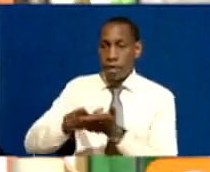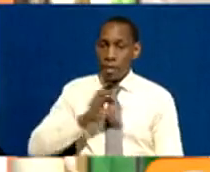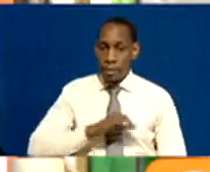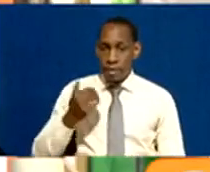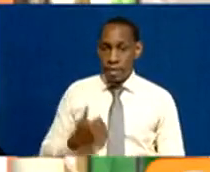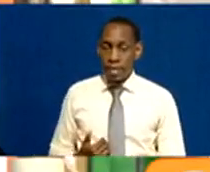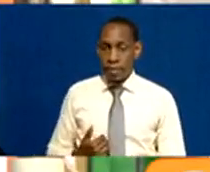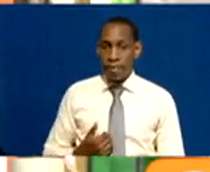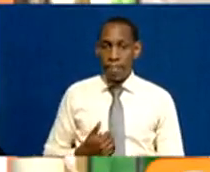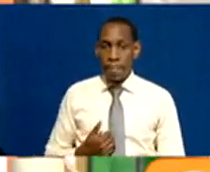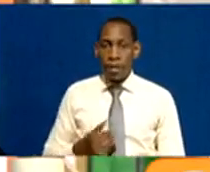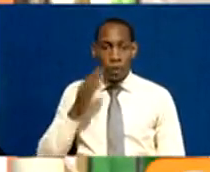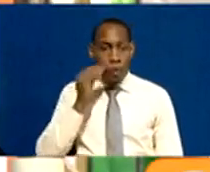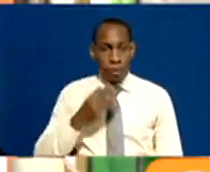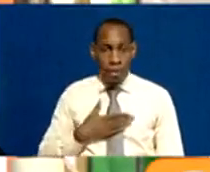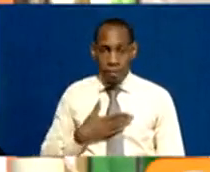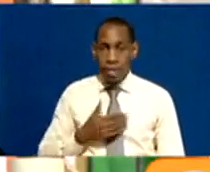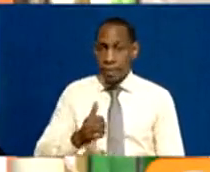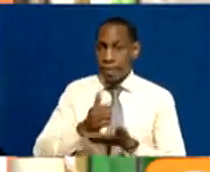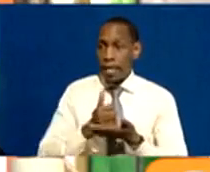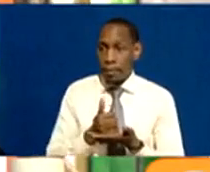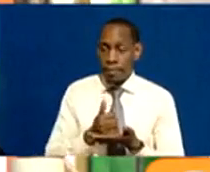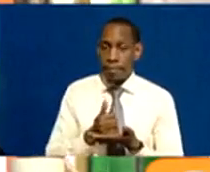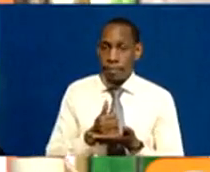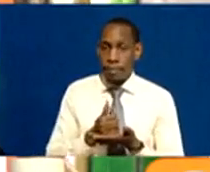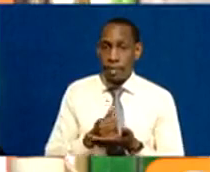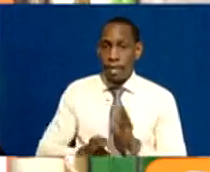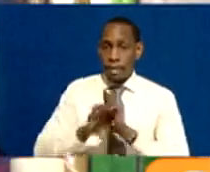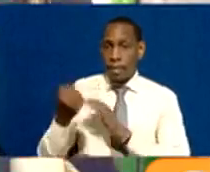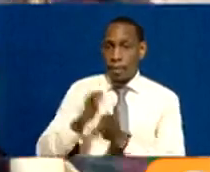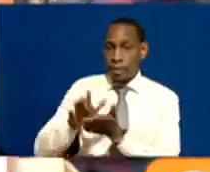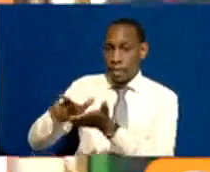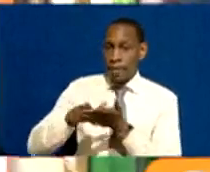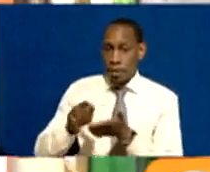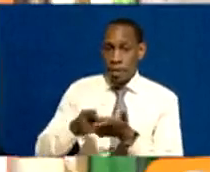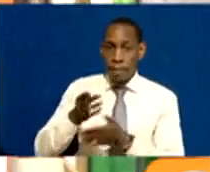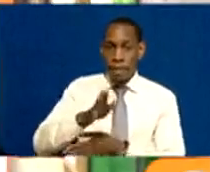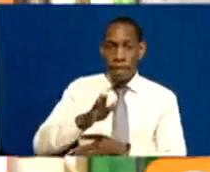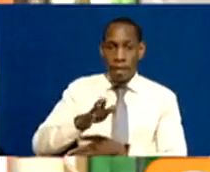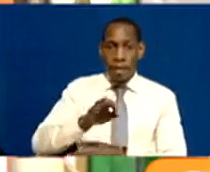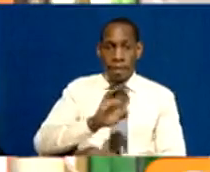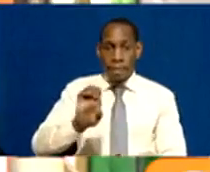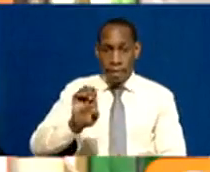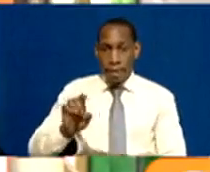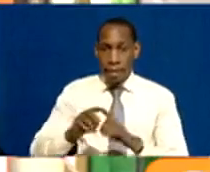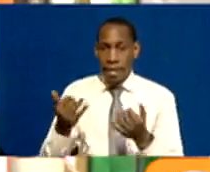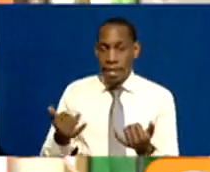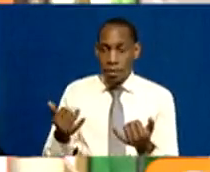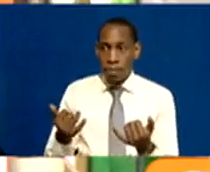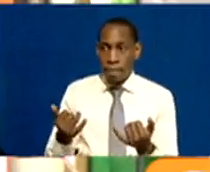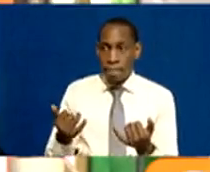in my own experience. Imenisaidia sana. Kama juzi nimekopa nikalipa fee. Lakini vile maneno